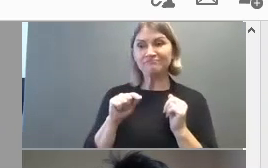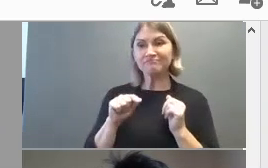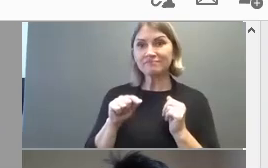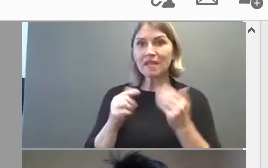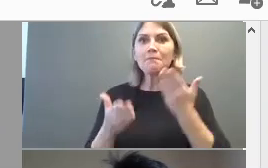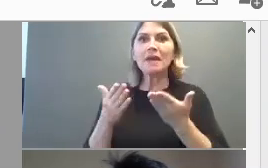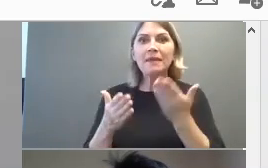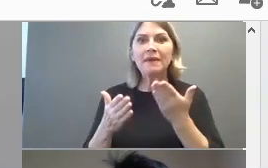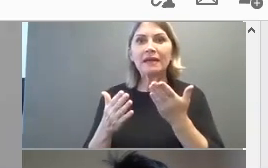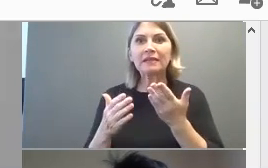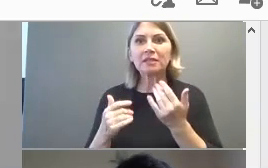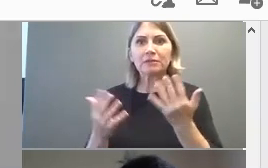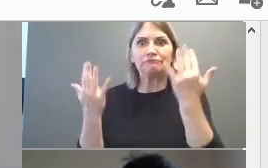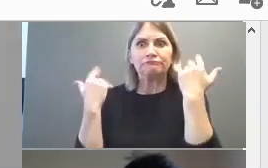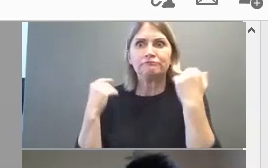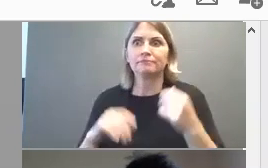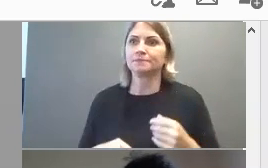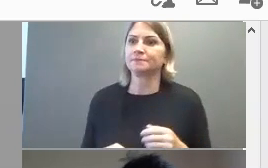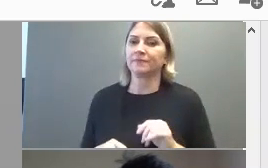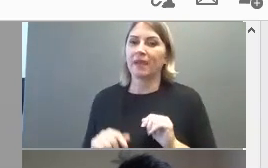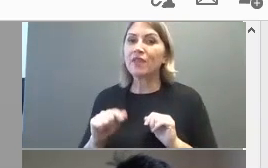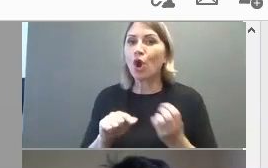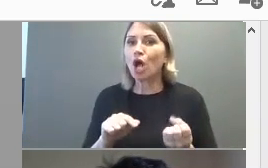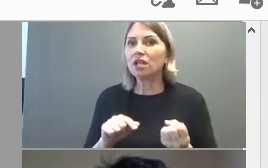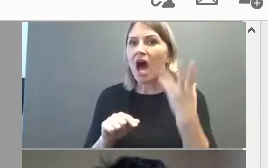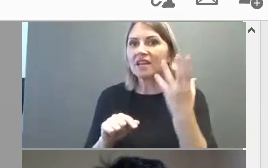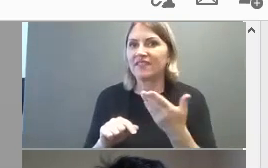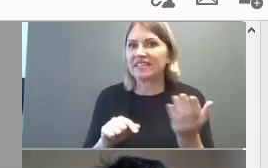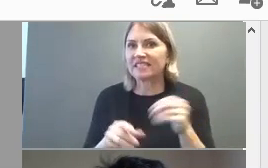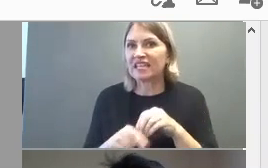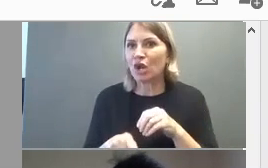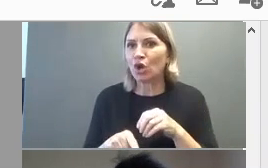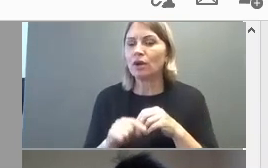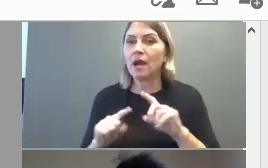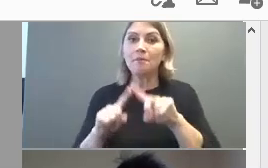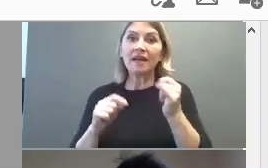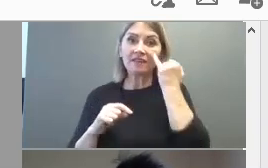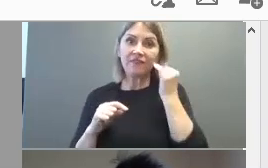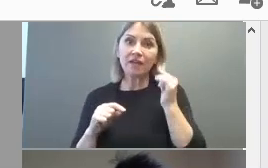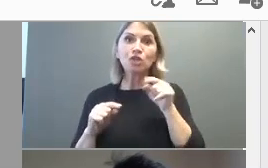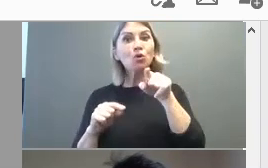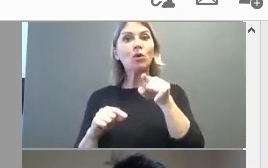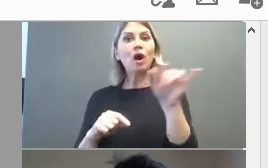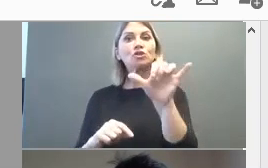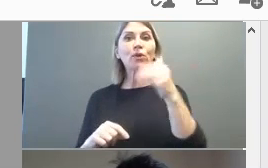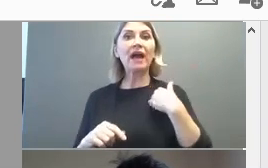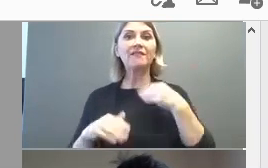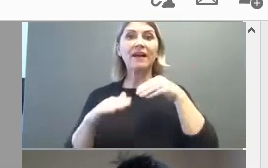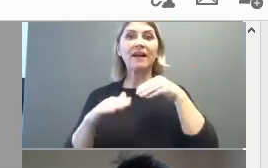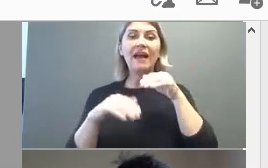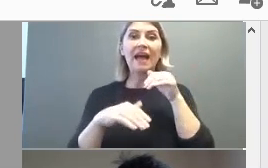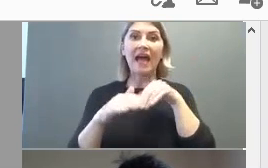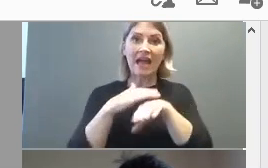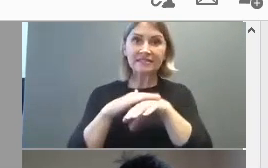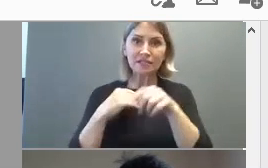bit overwhelming, and there are a lot of proofs there. And if we go over, so you guys also have access to the reference book that I